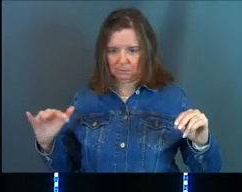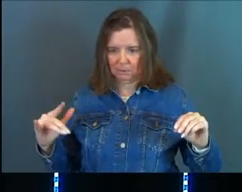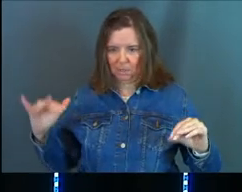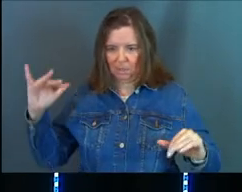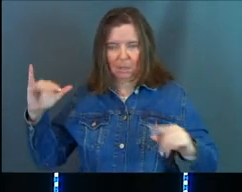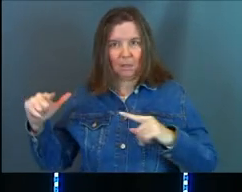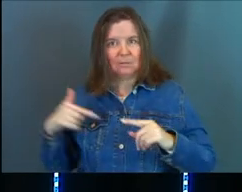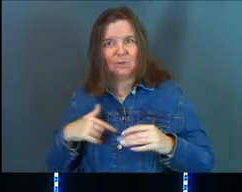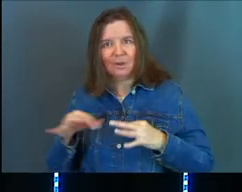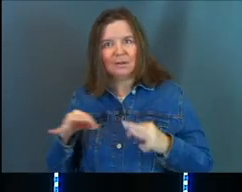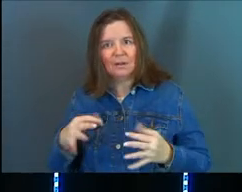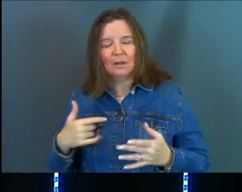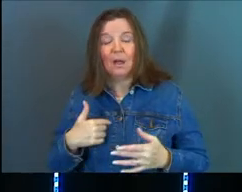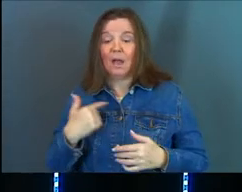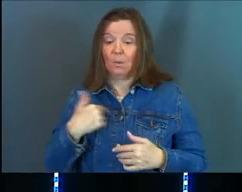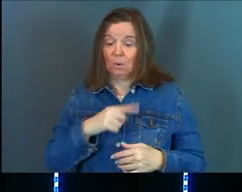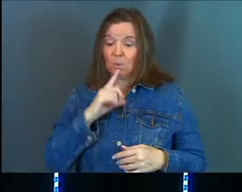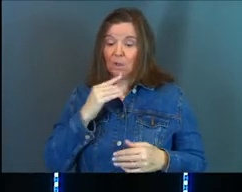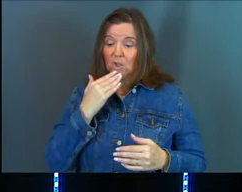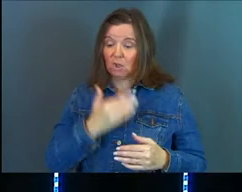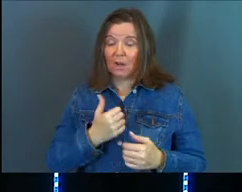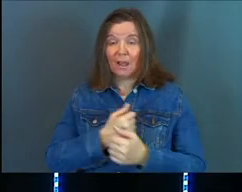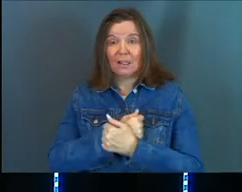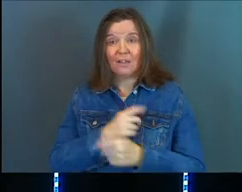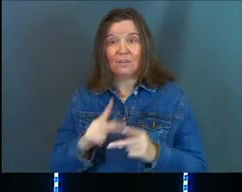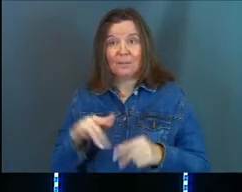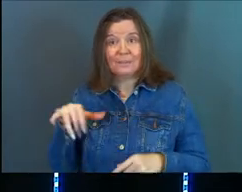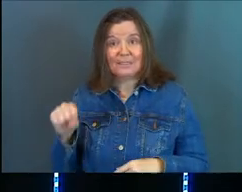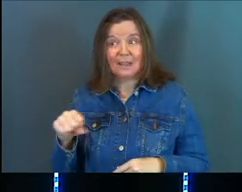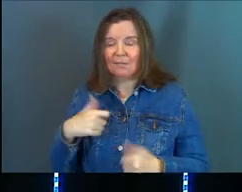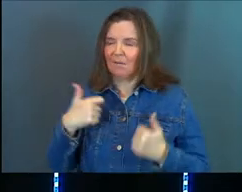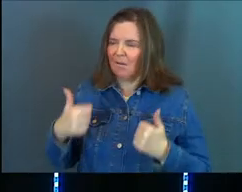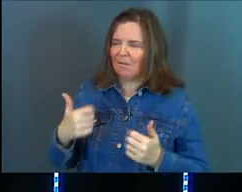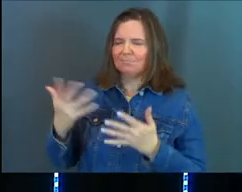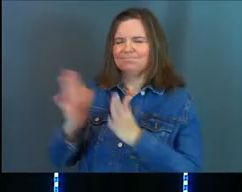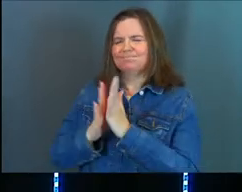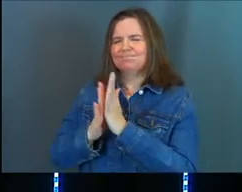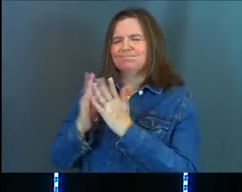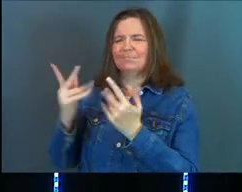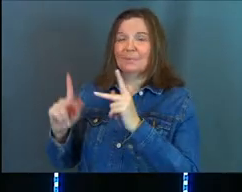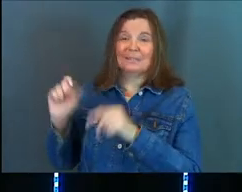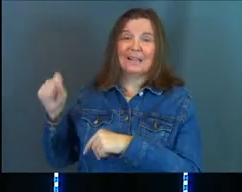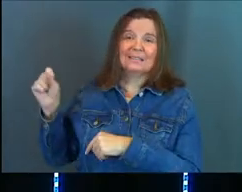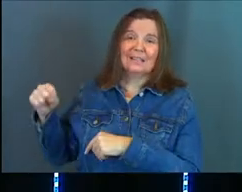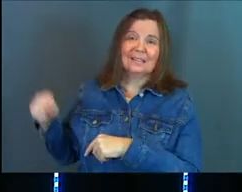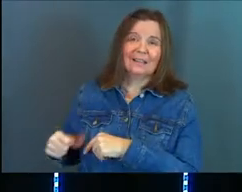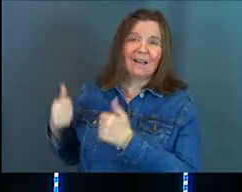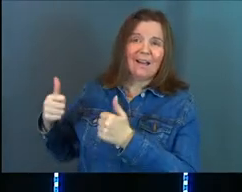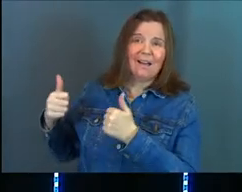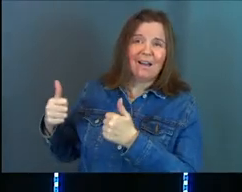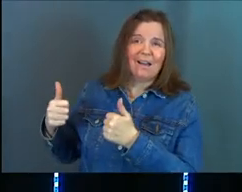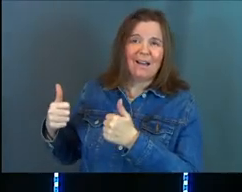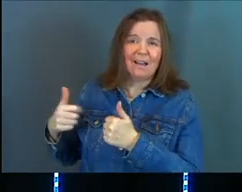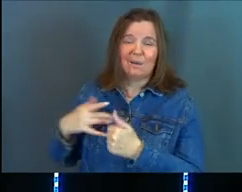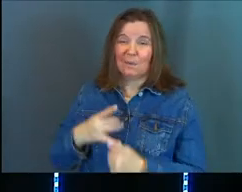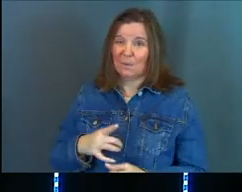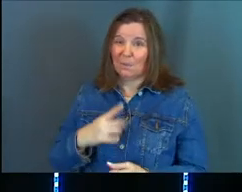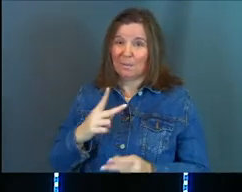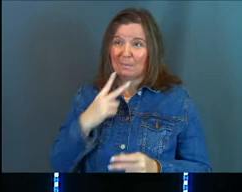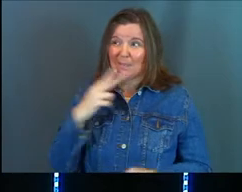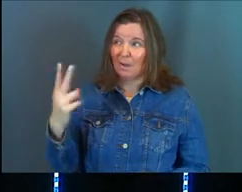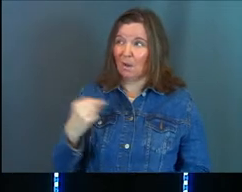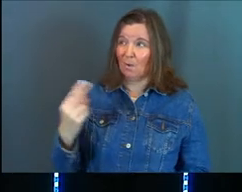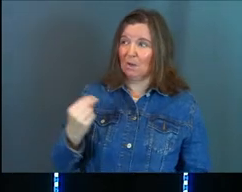explain. And we're really good at loving people's yeses, and we celebrate people's yeses, do we not? But we don't love